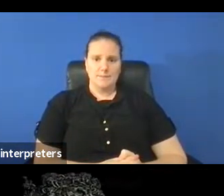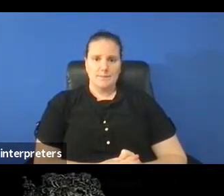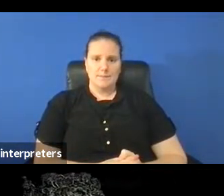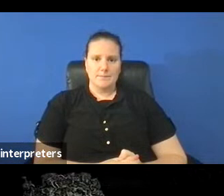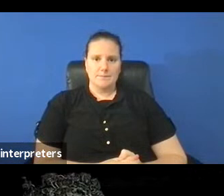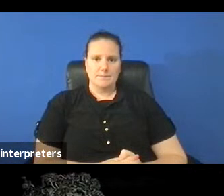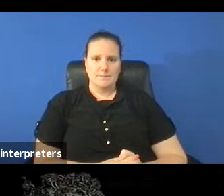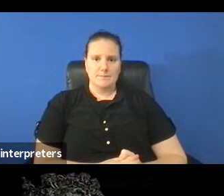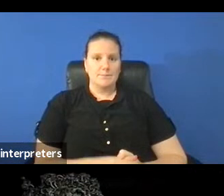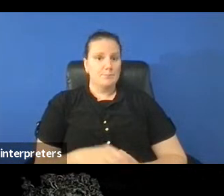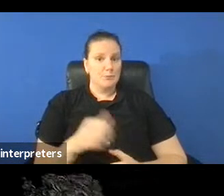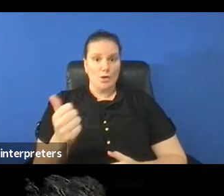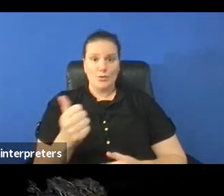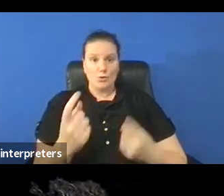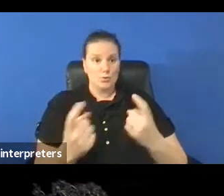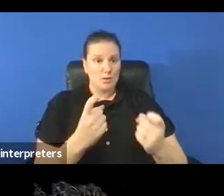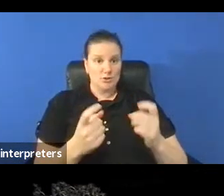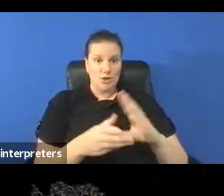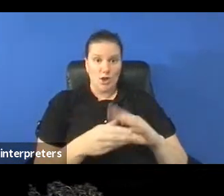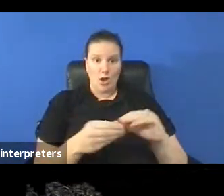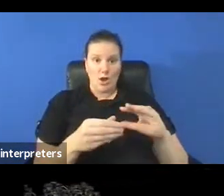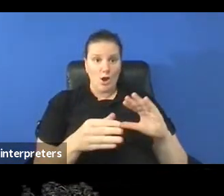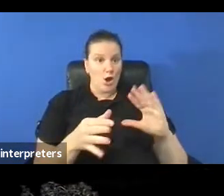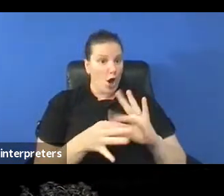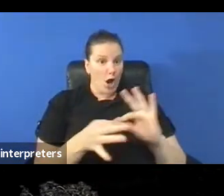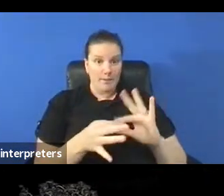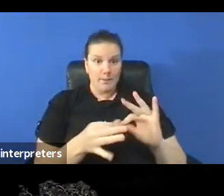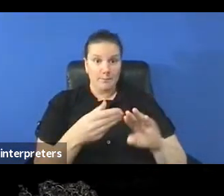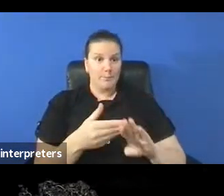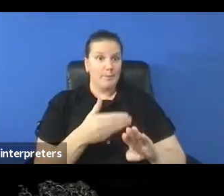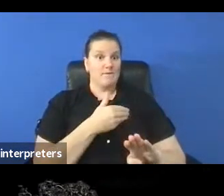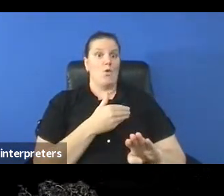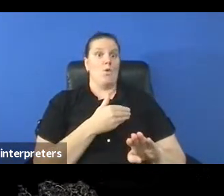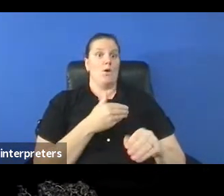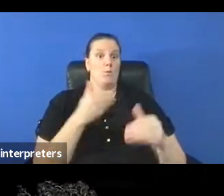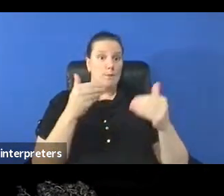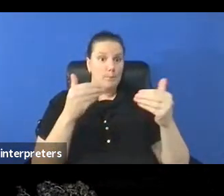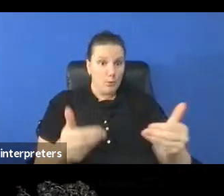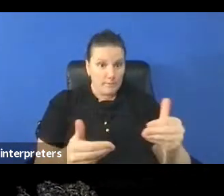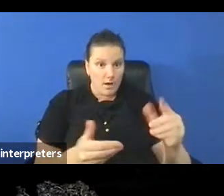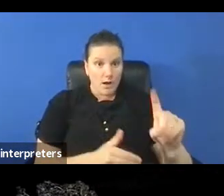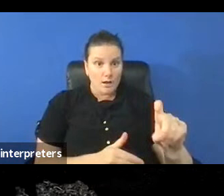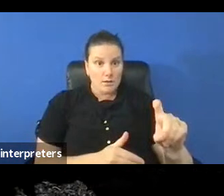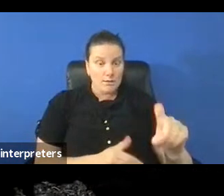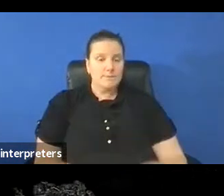Any other questions or comments before we move on?